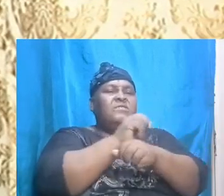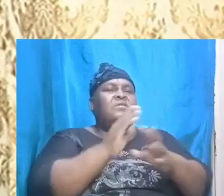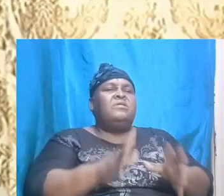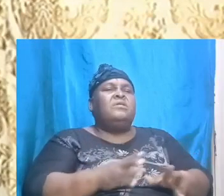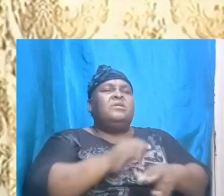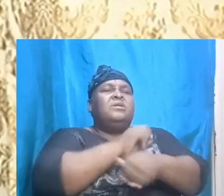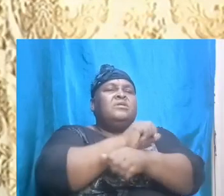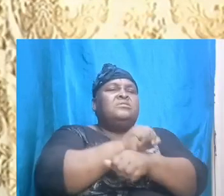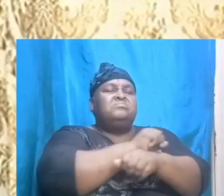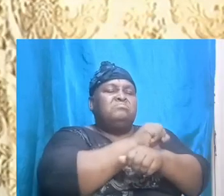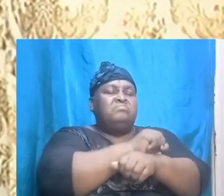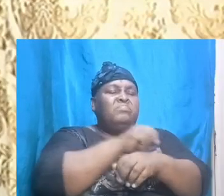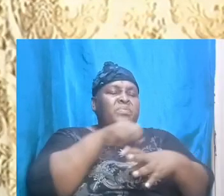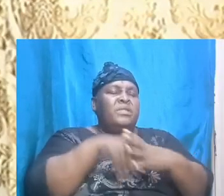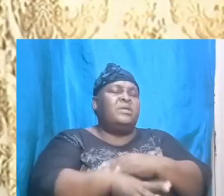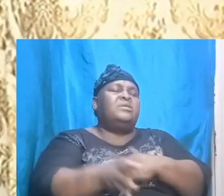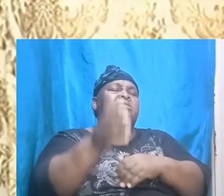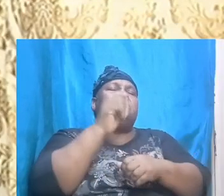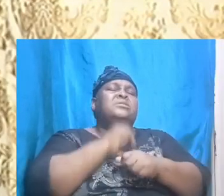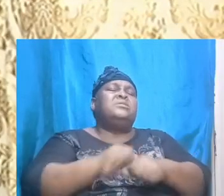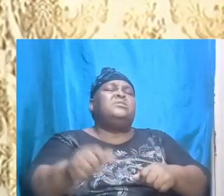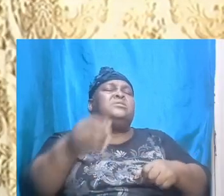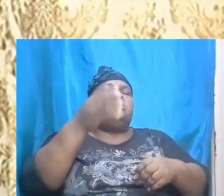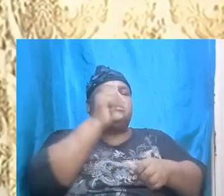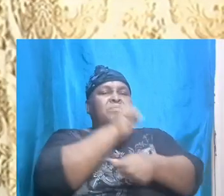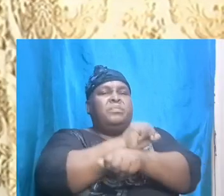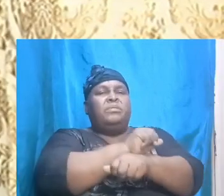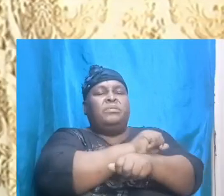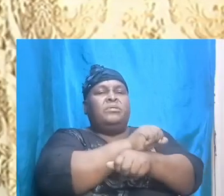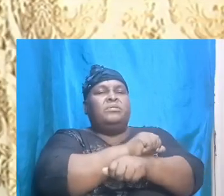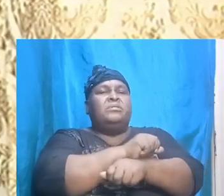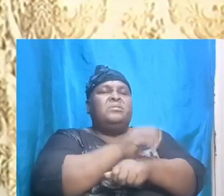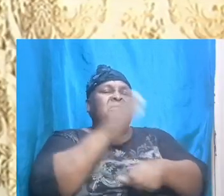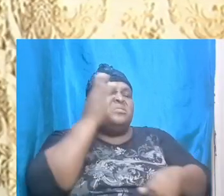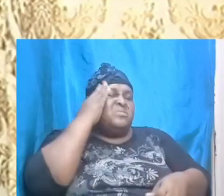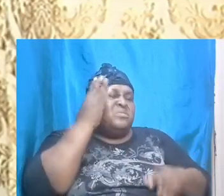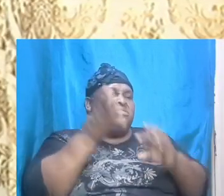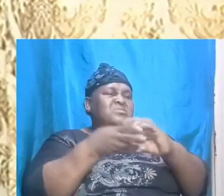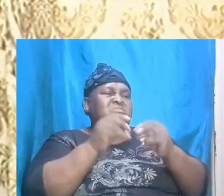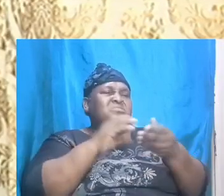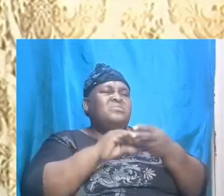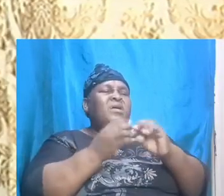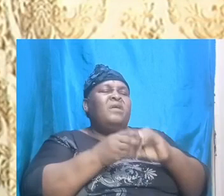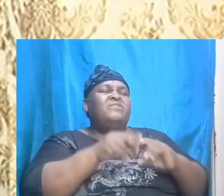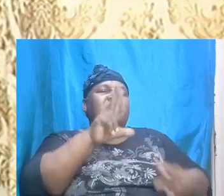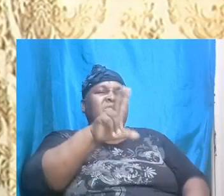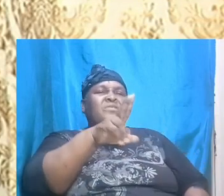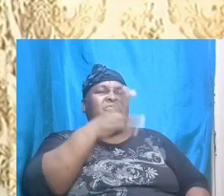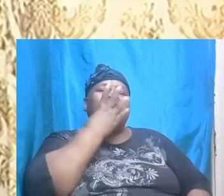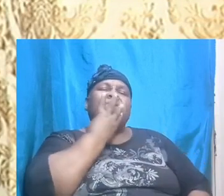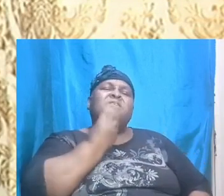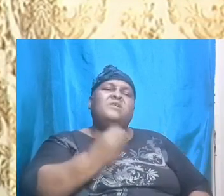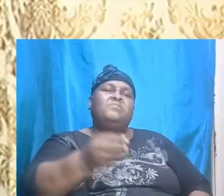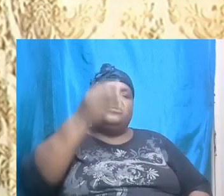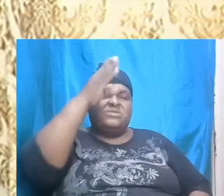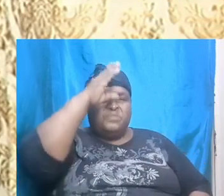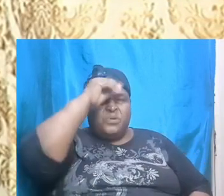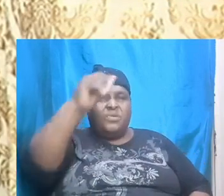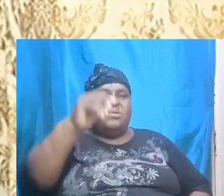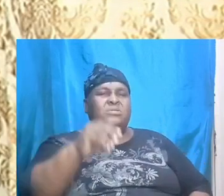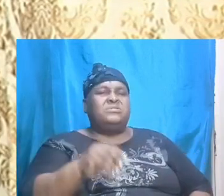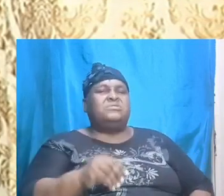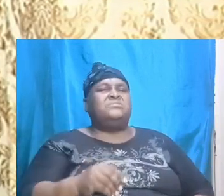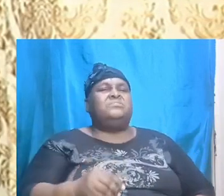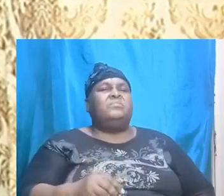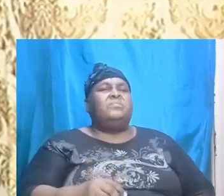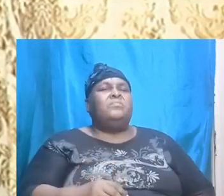slaves into Babylon, and we know the story of Daniel and Shadrach, Meshach, and Abednego. Amen. We know what took place, and Ezekiel too was